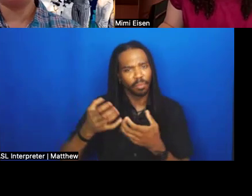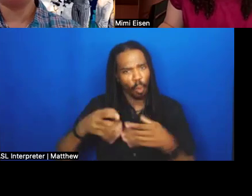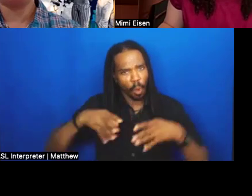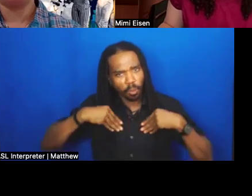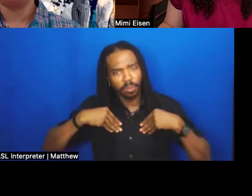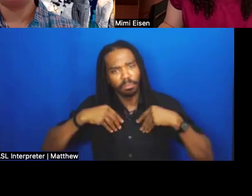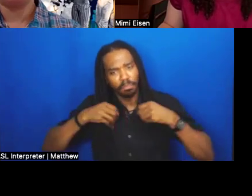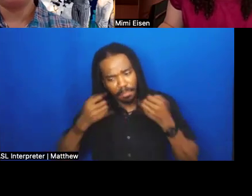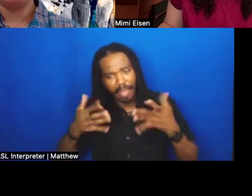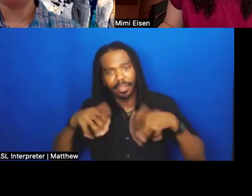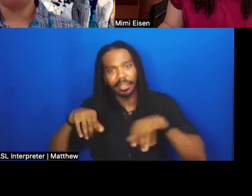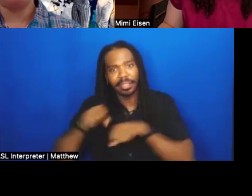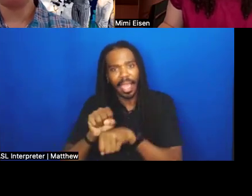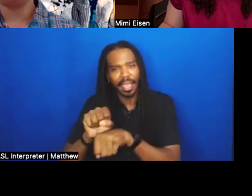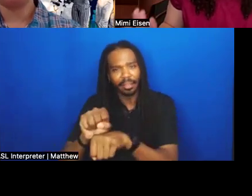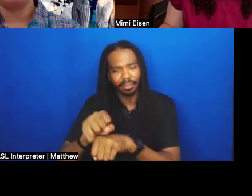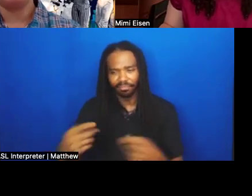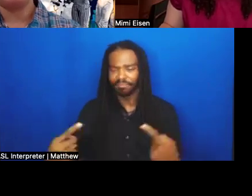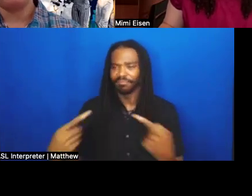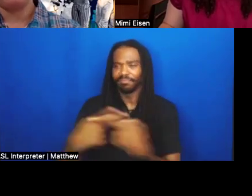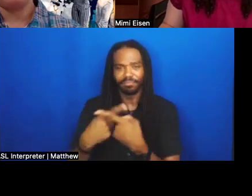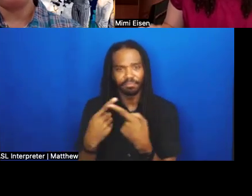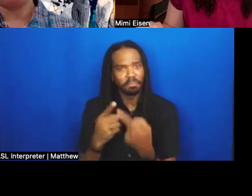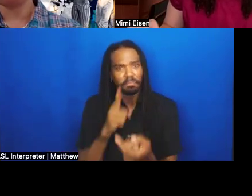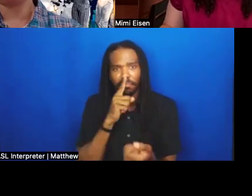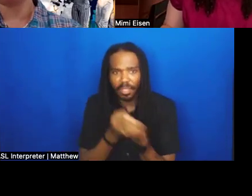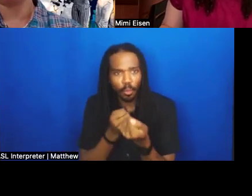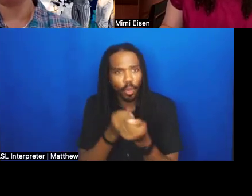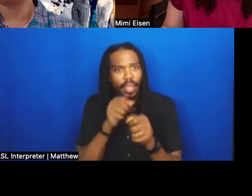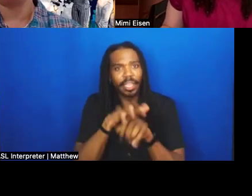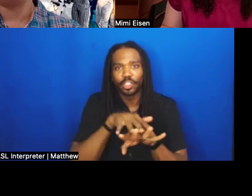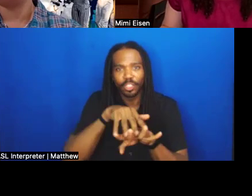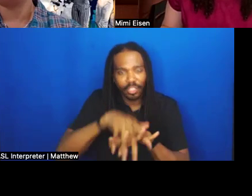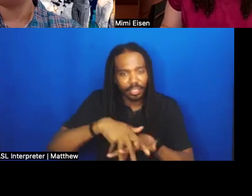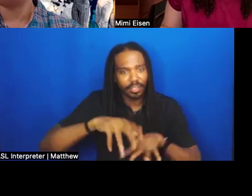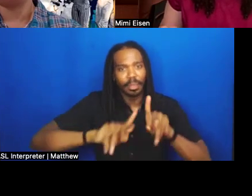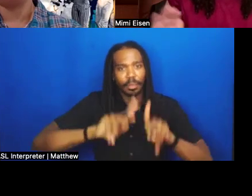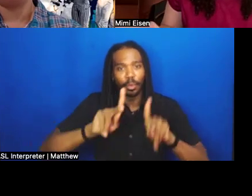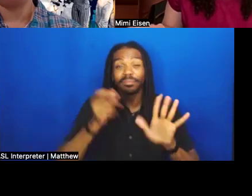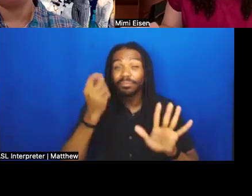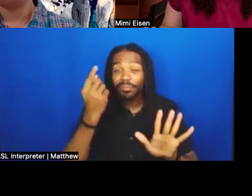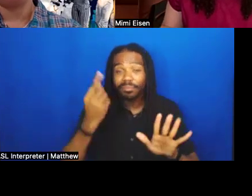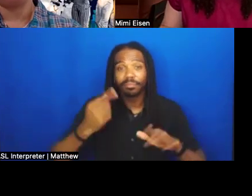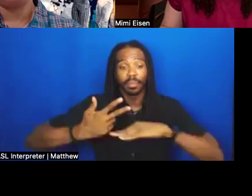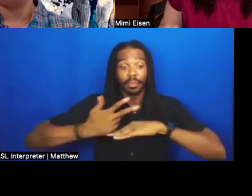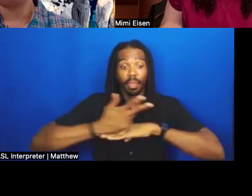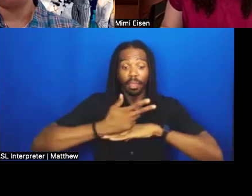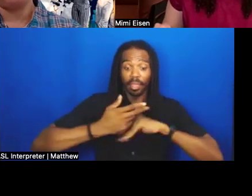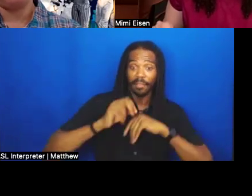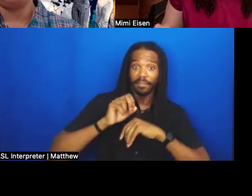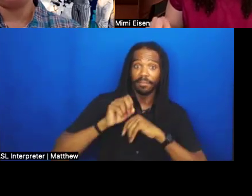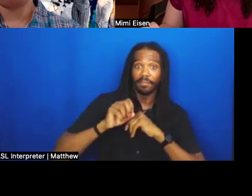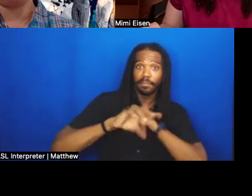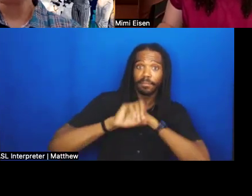and genocide of Indigenous people. And mind you, this video is made even more absurd by the fact that AI Thomas Jefferson does not